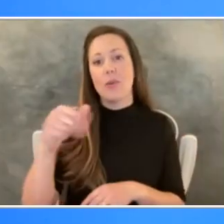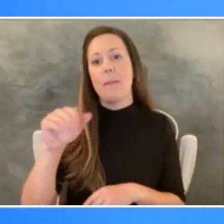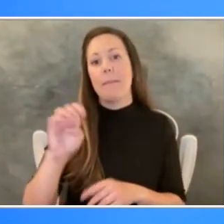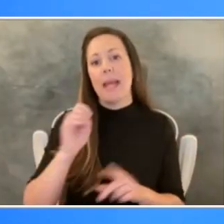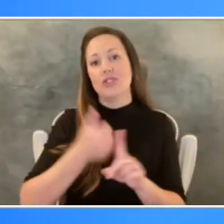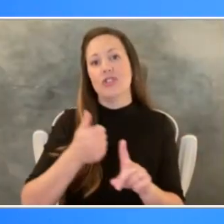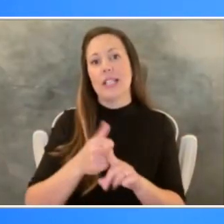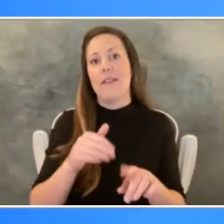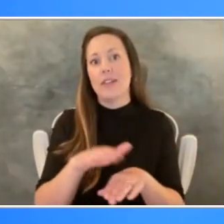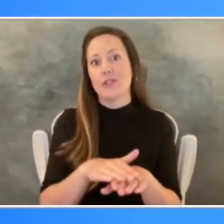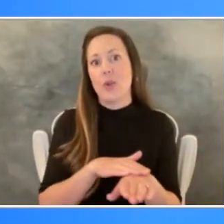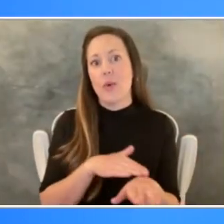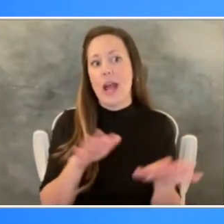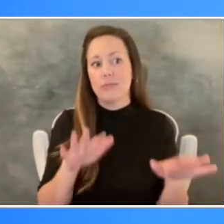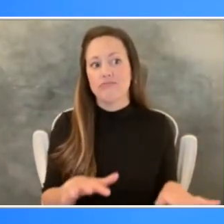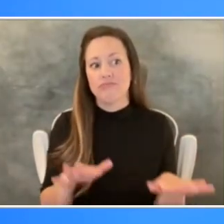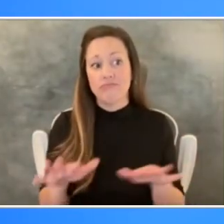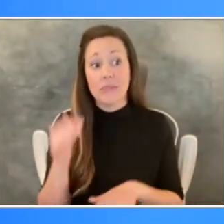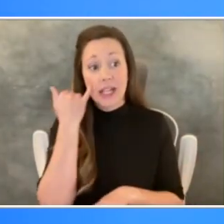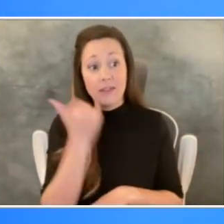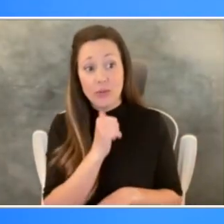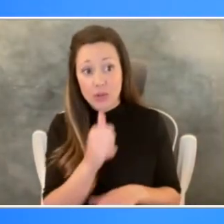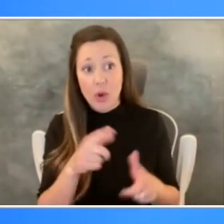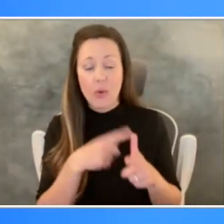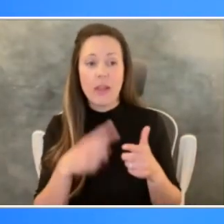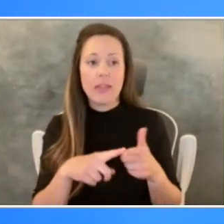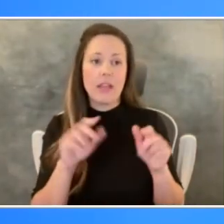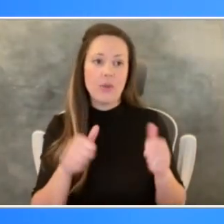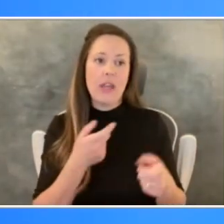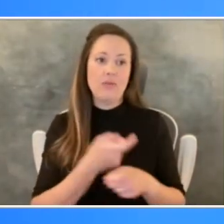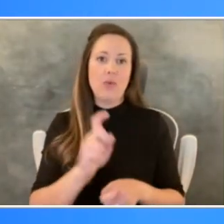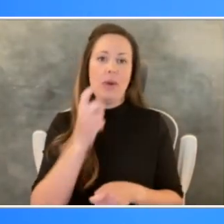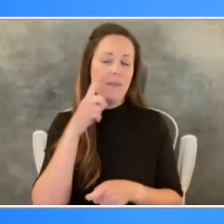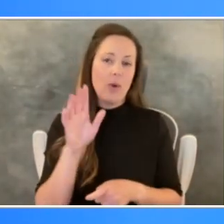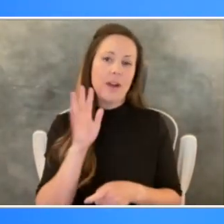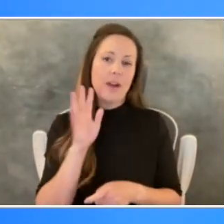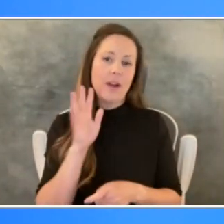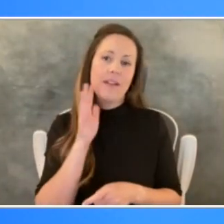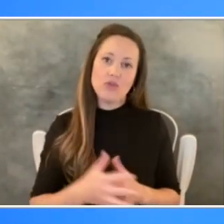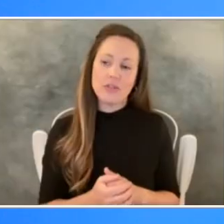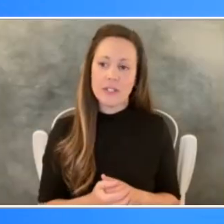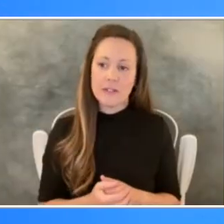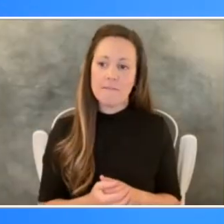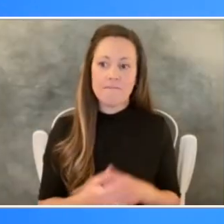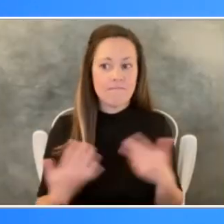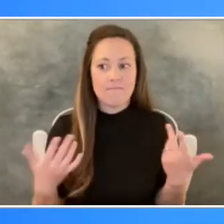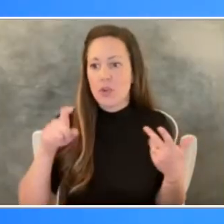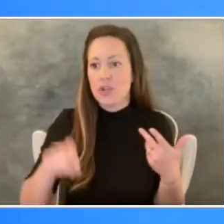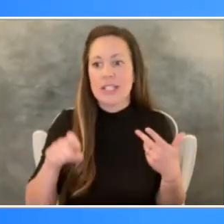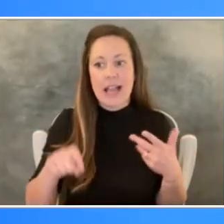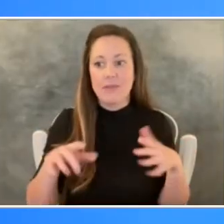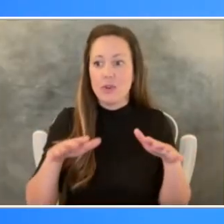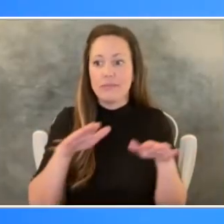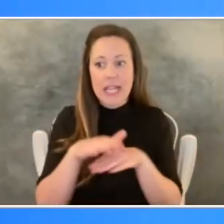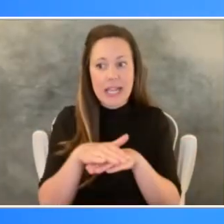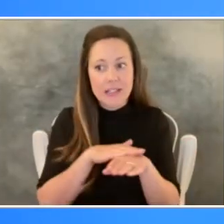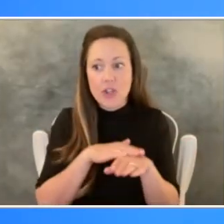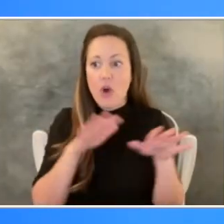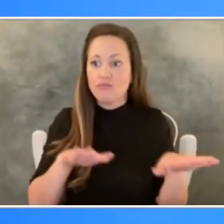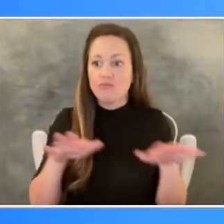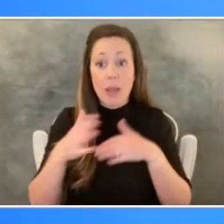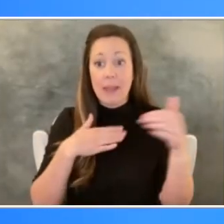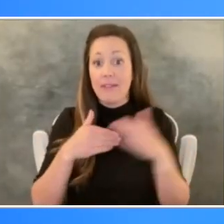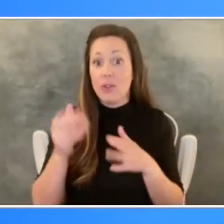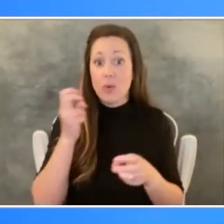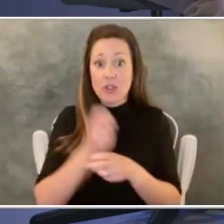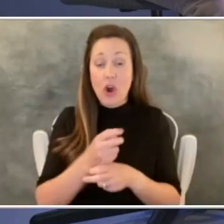if you don't, then you can end up ruining it for the future, So you just have to take it slow, and even though it's hard to take it slow, you have